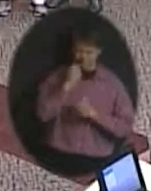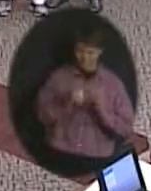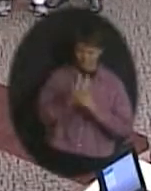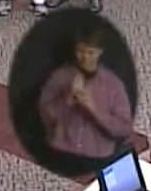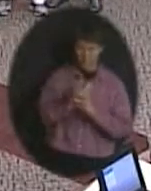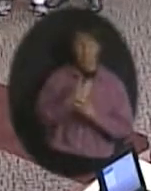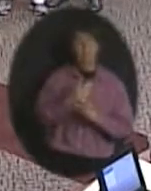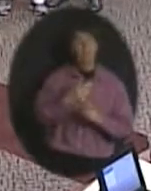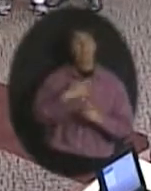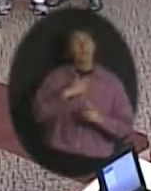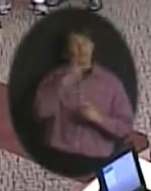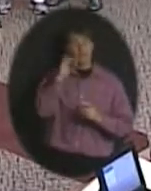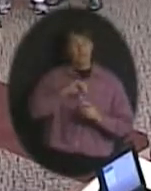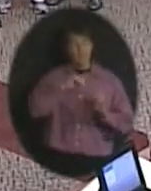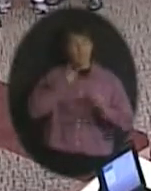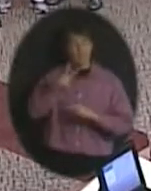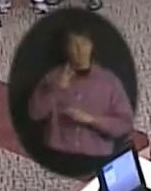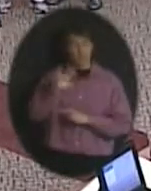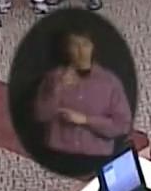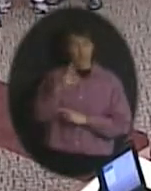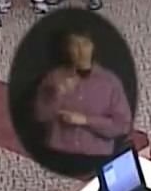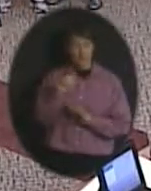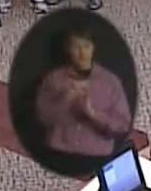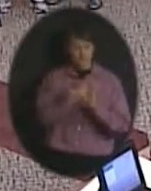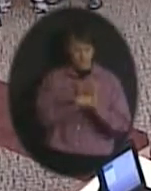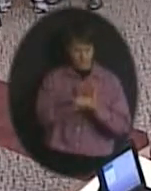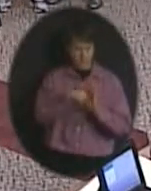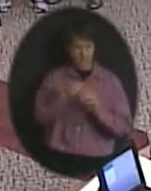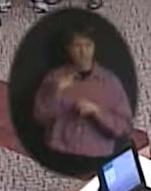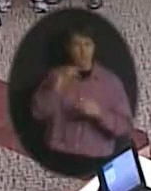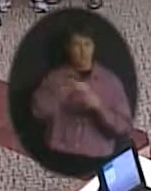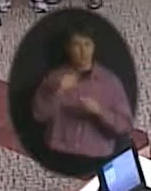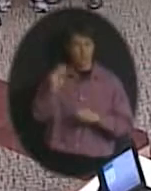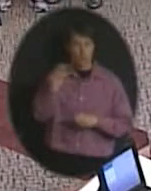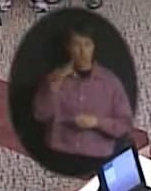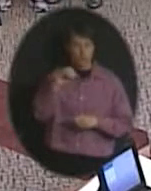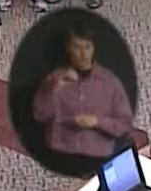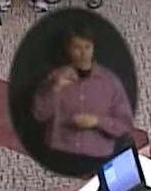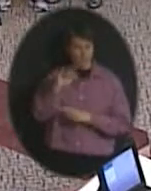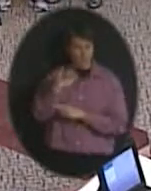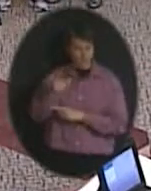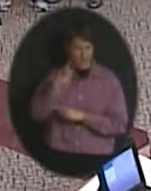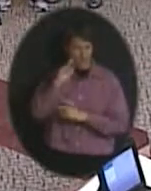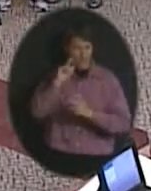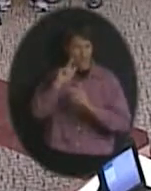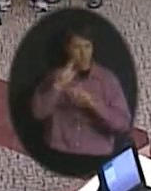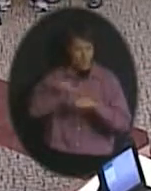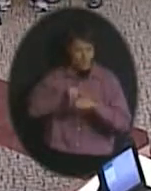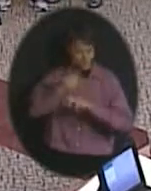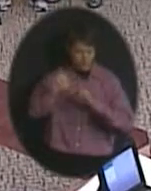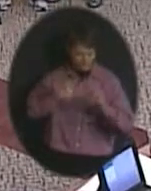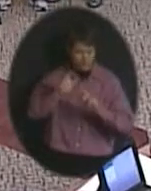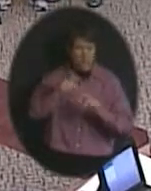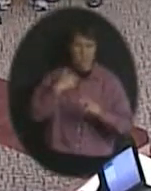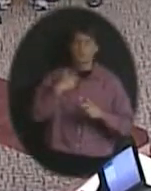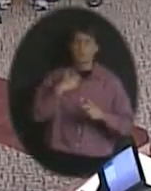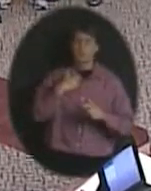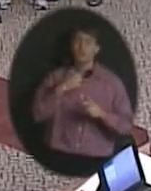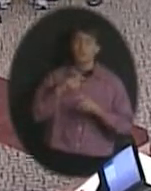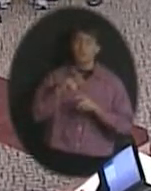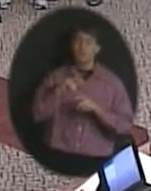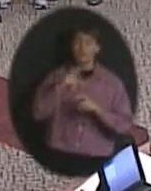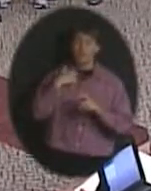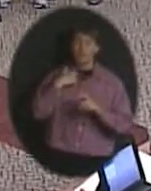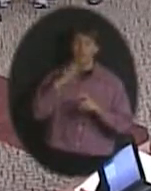national competition at Wright State University in Dayton, Ohio in May. The members of the team who won an award at nationals are, and give me a